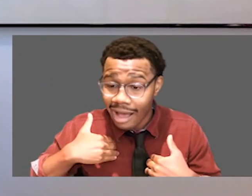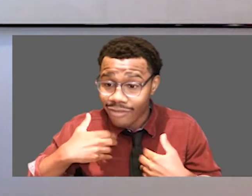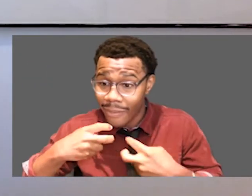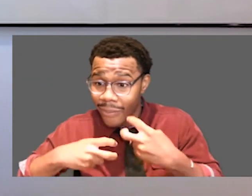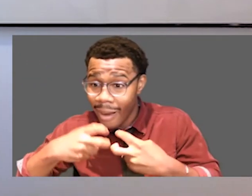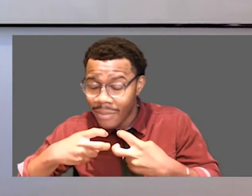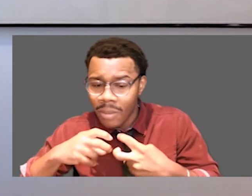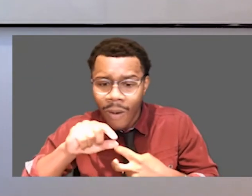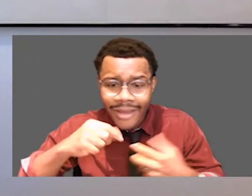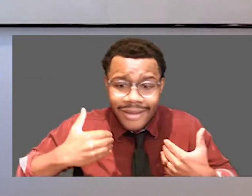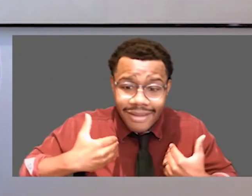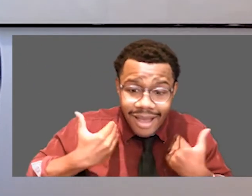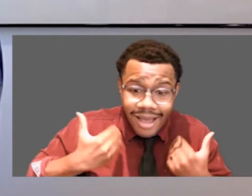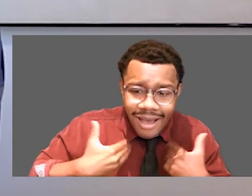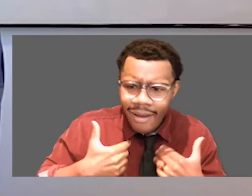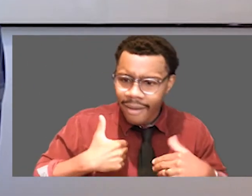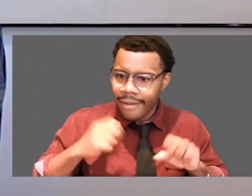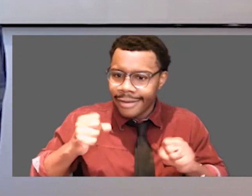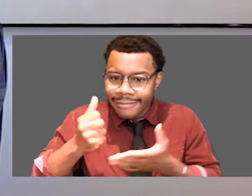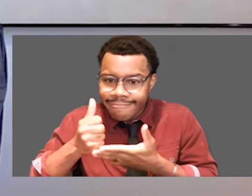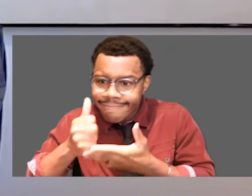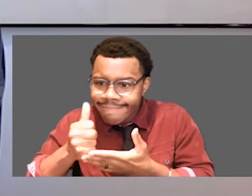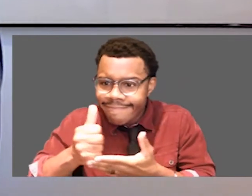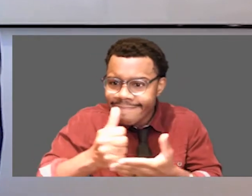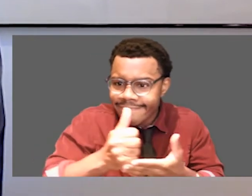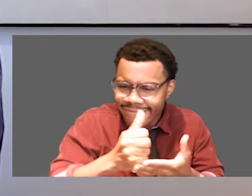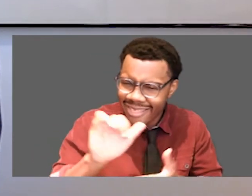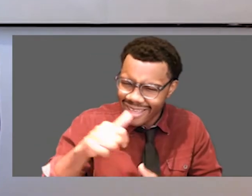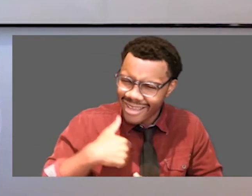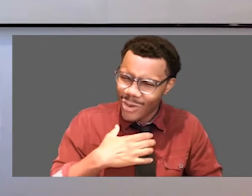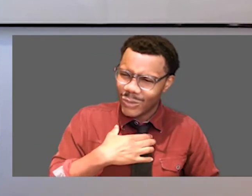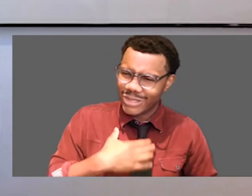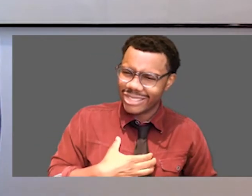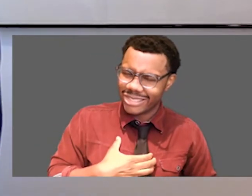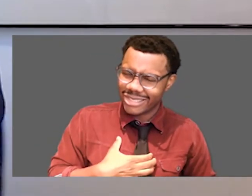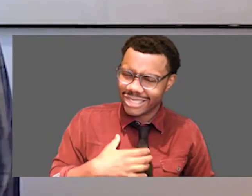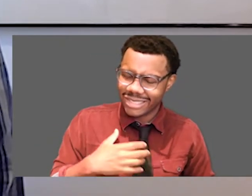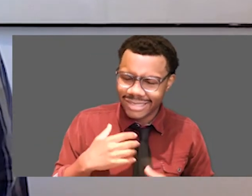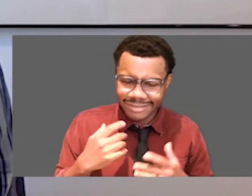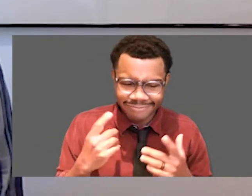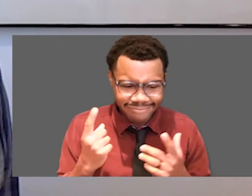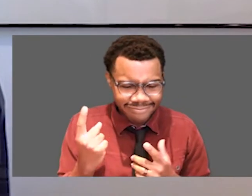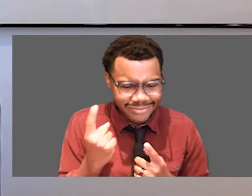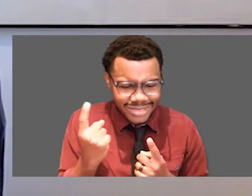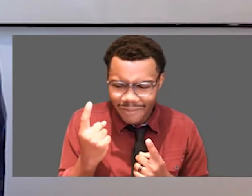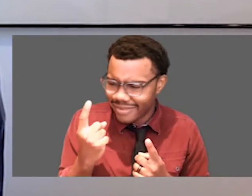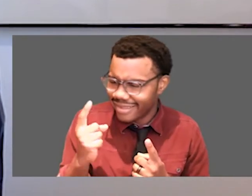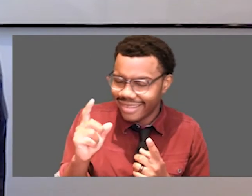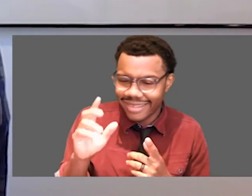the 1980s and 90s. Something that would have made my